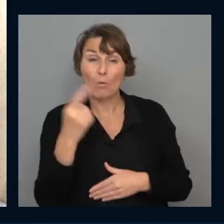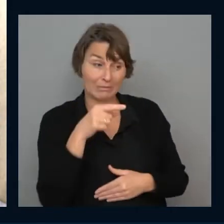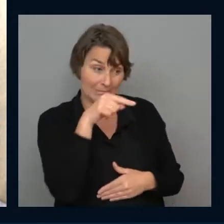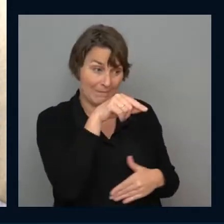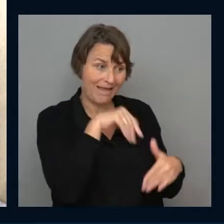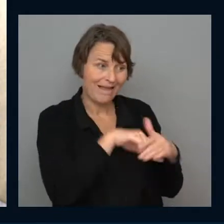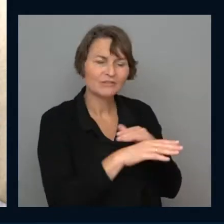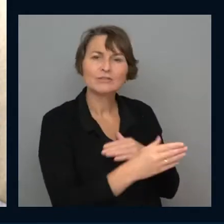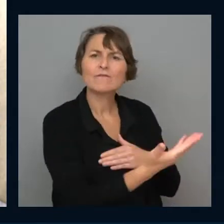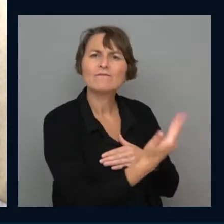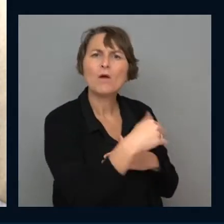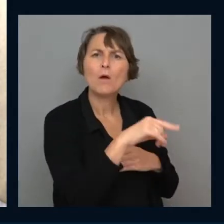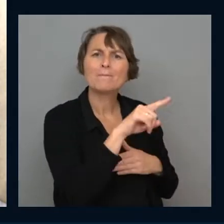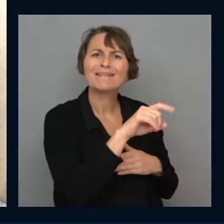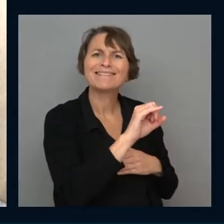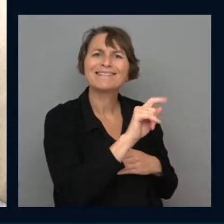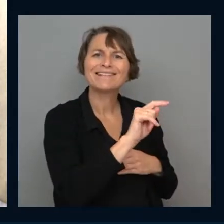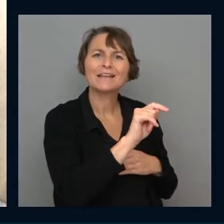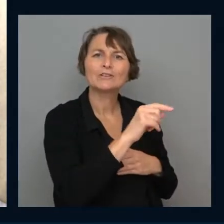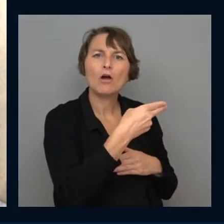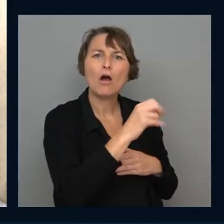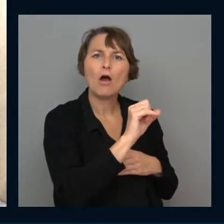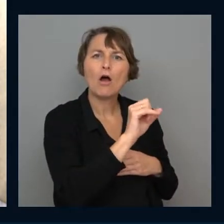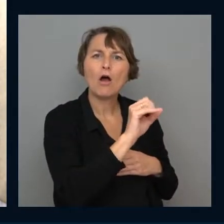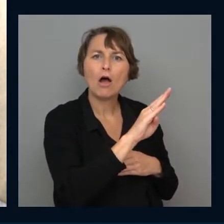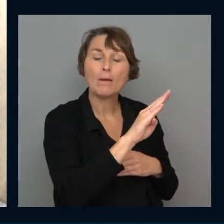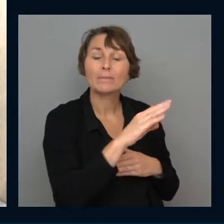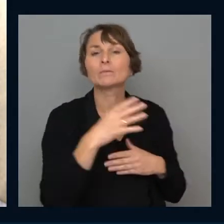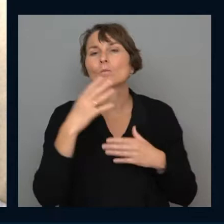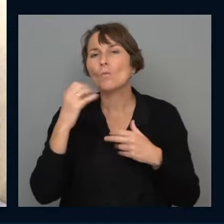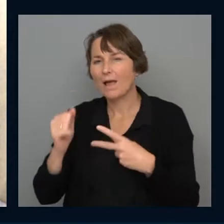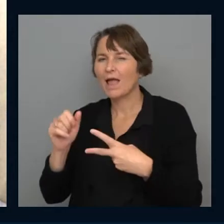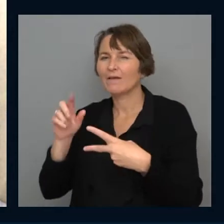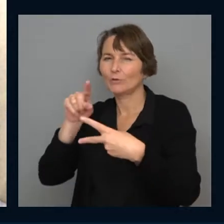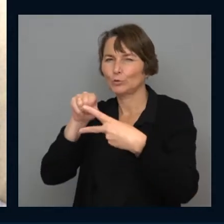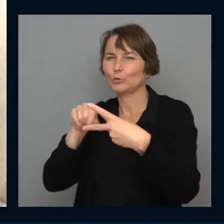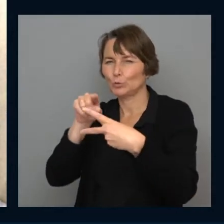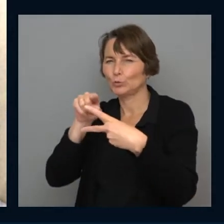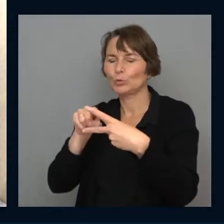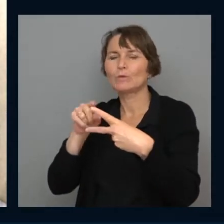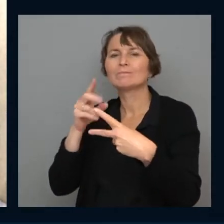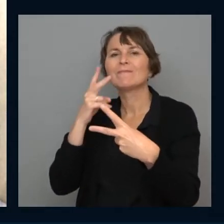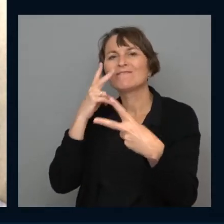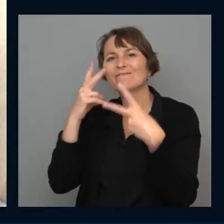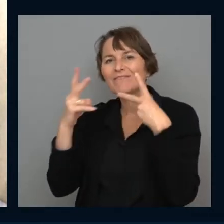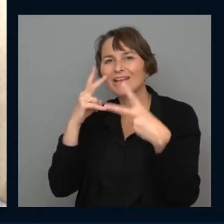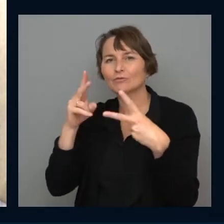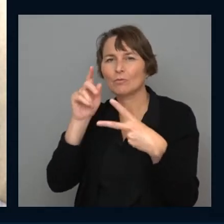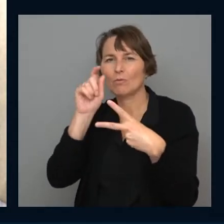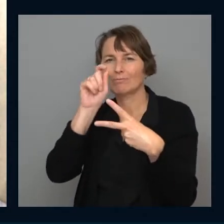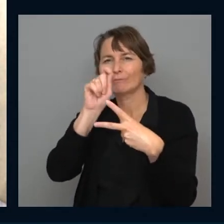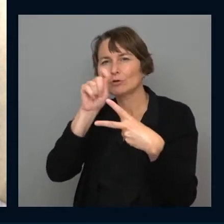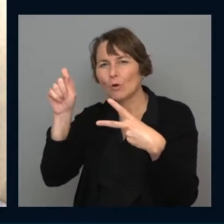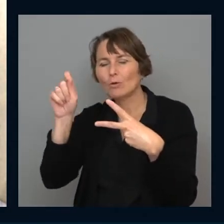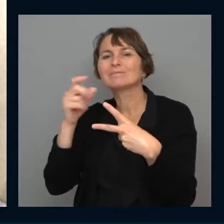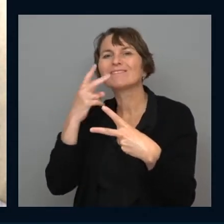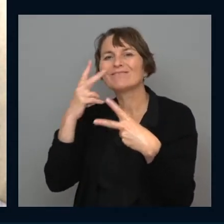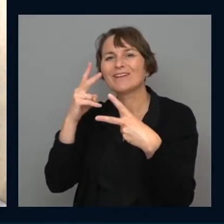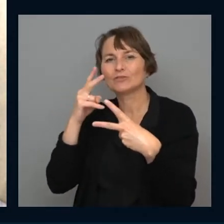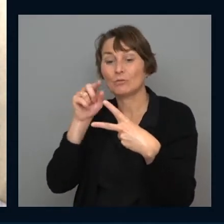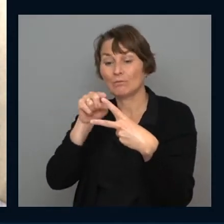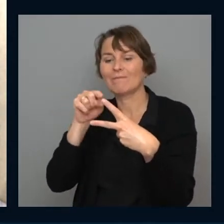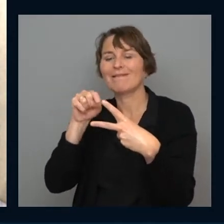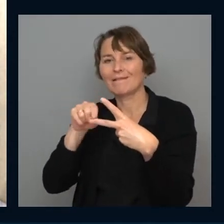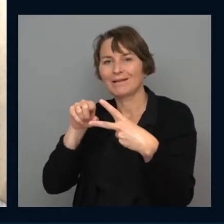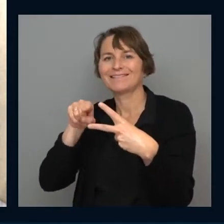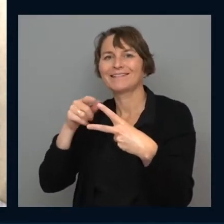So there is code spaces, and there's also Visual Studio code spaces as well, which is the Visual Studio version, and